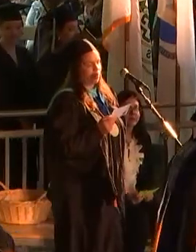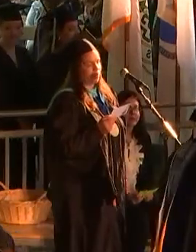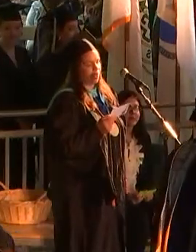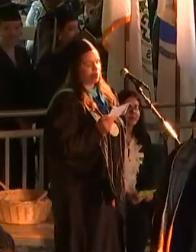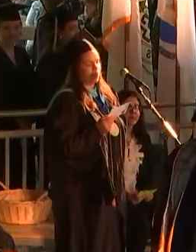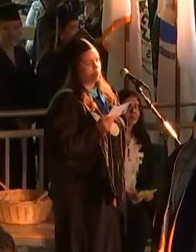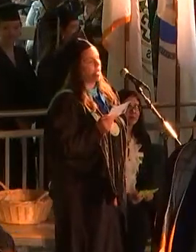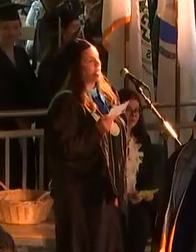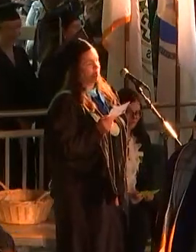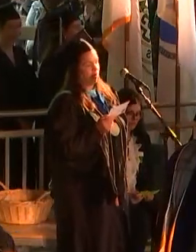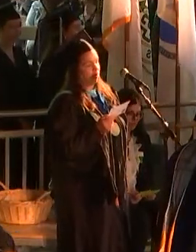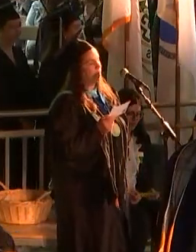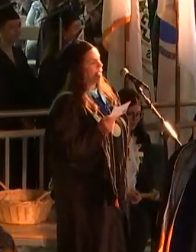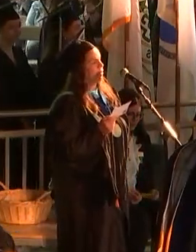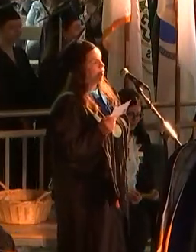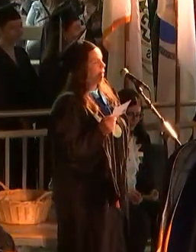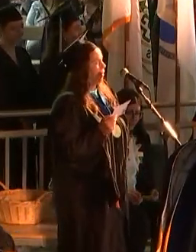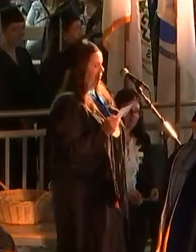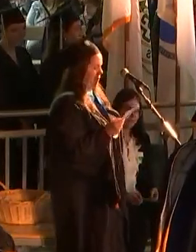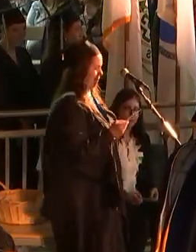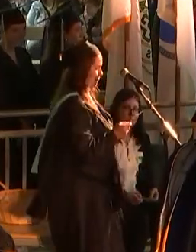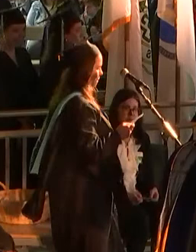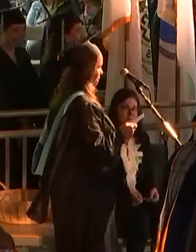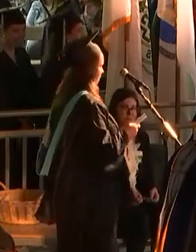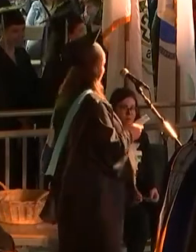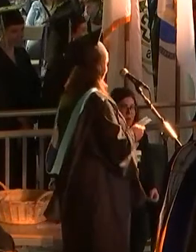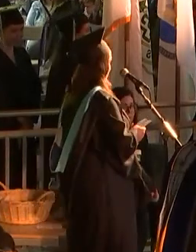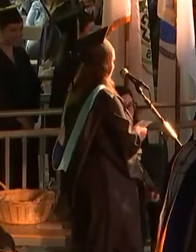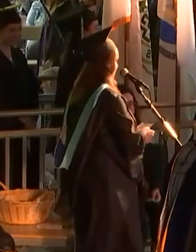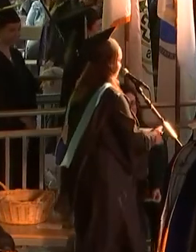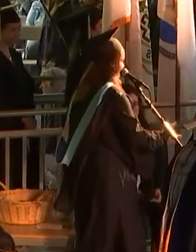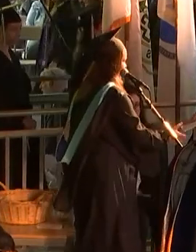Mary Catherine Ivan, magna cum laude.